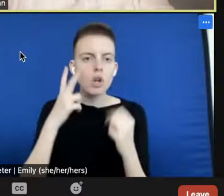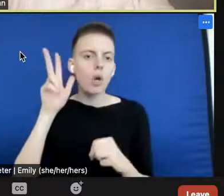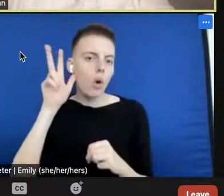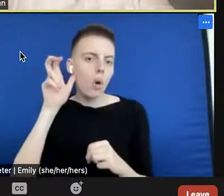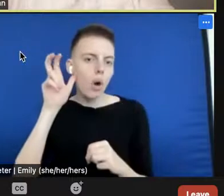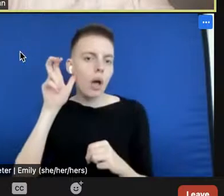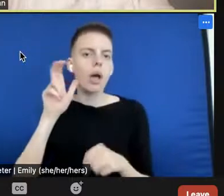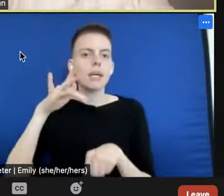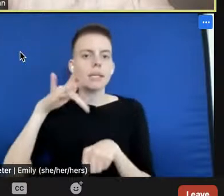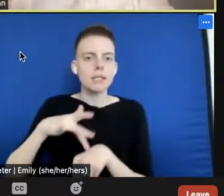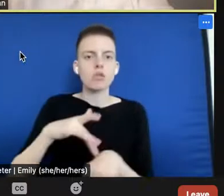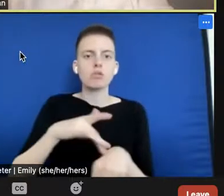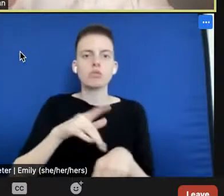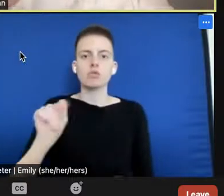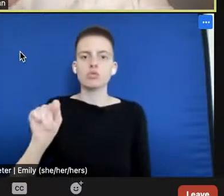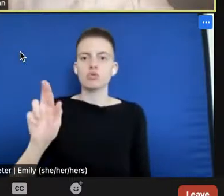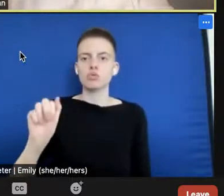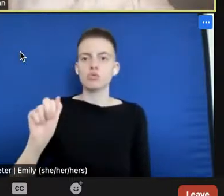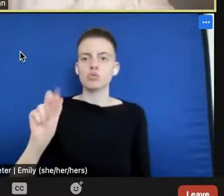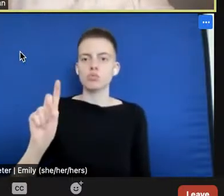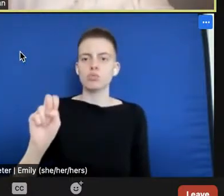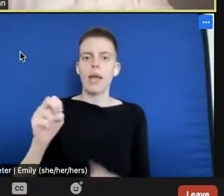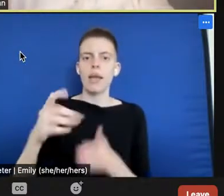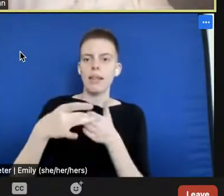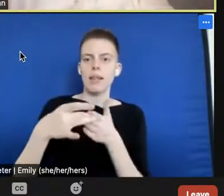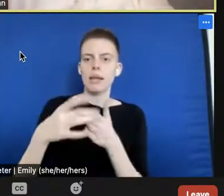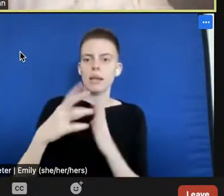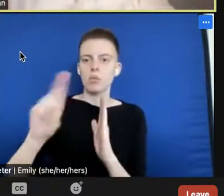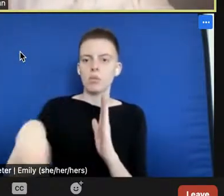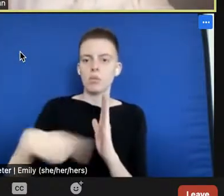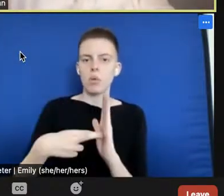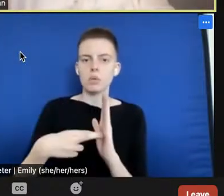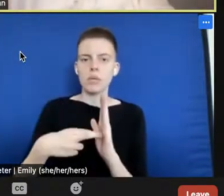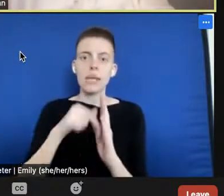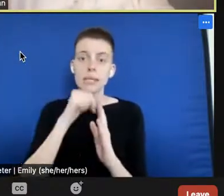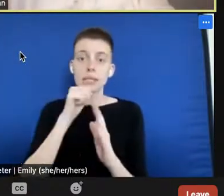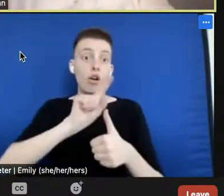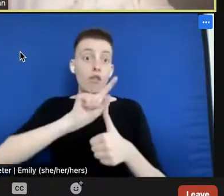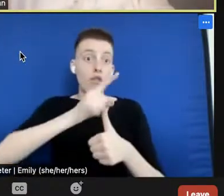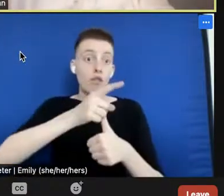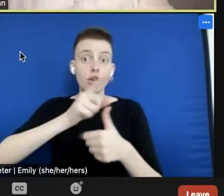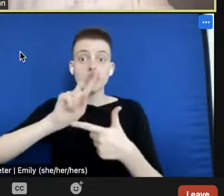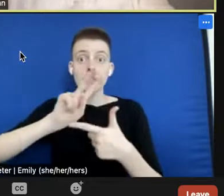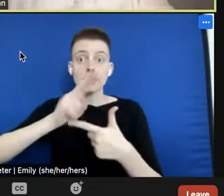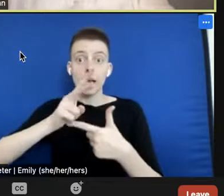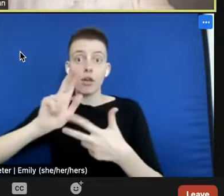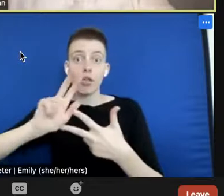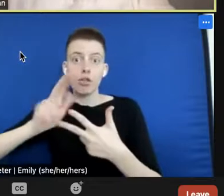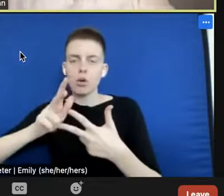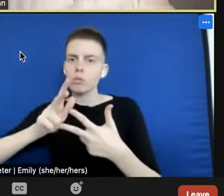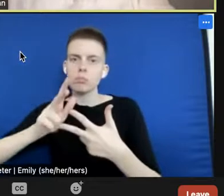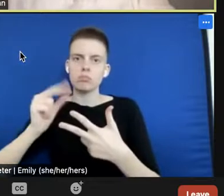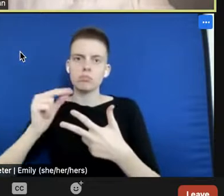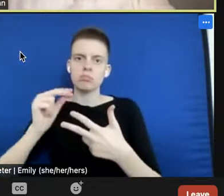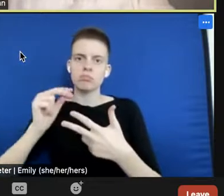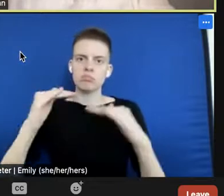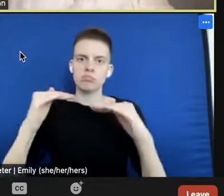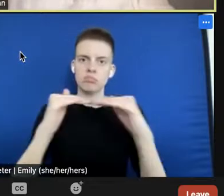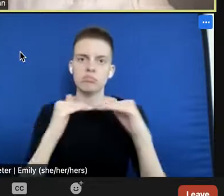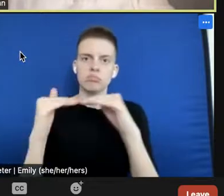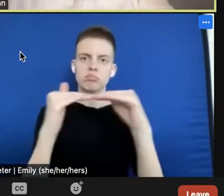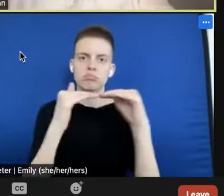This is what we're going to see, that it is not a primary and secondary way of collecting information. It